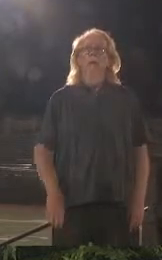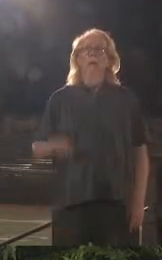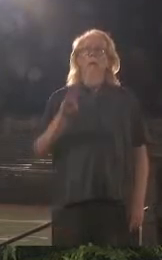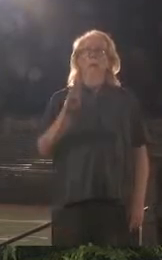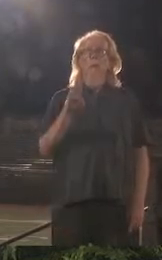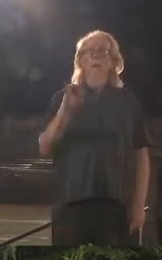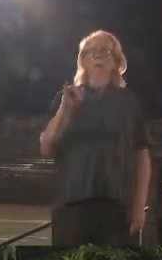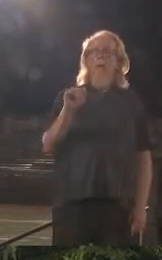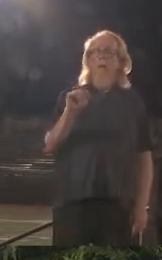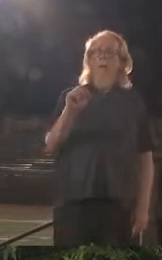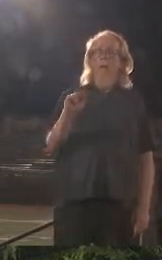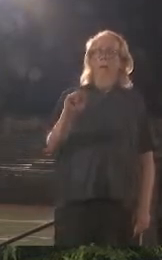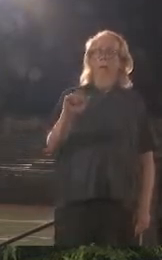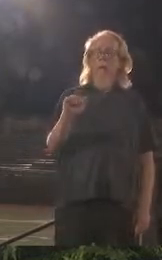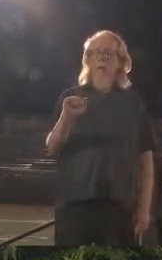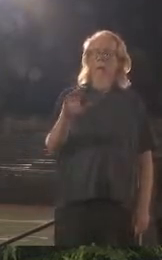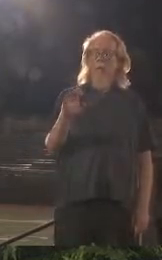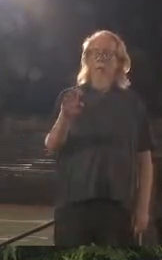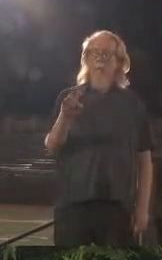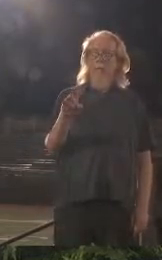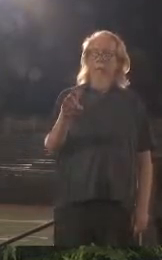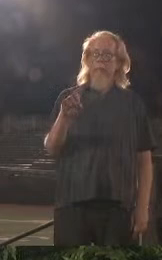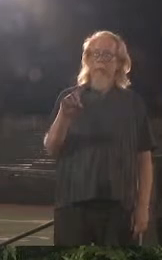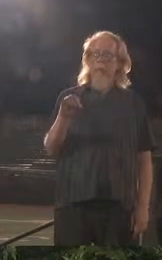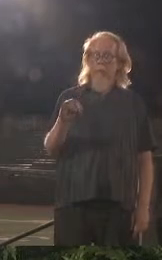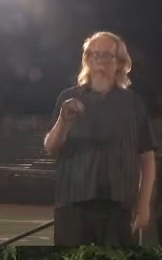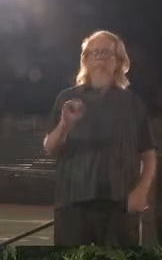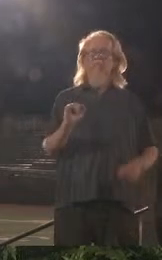Brian Acevedo will be attending St. Philip's College.